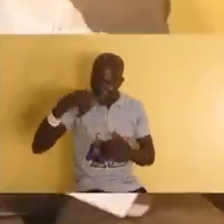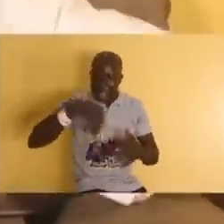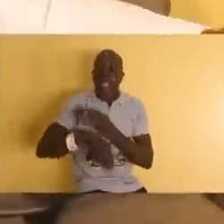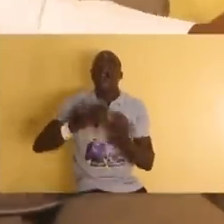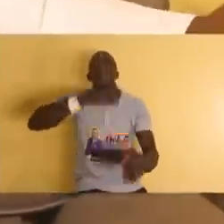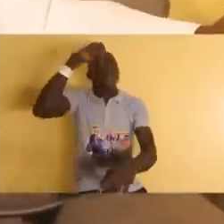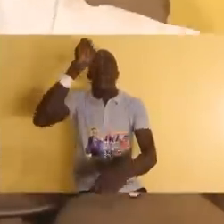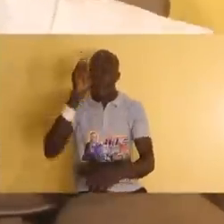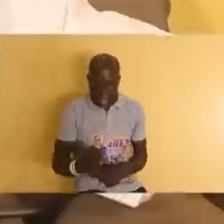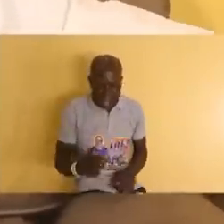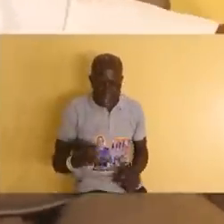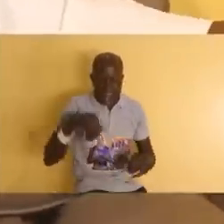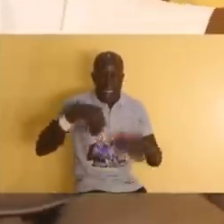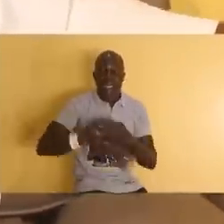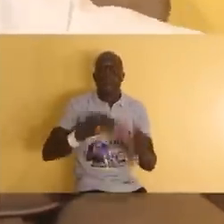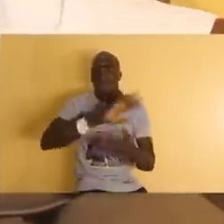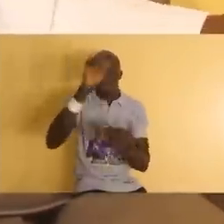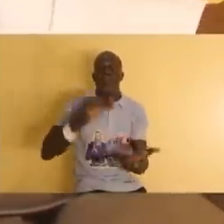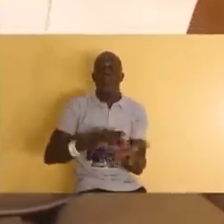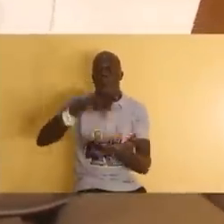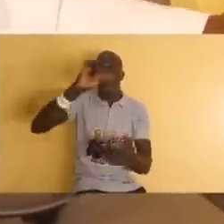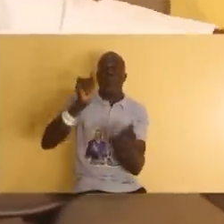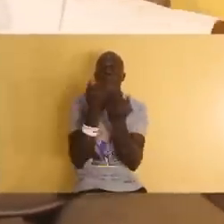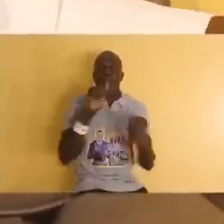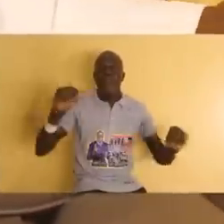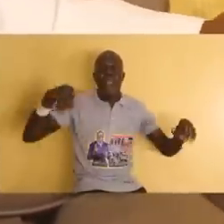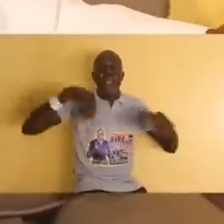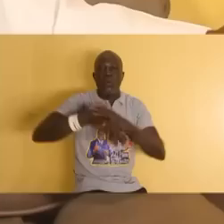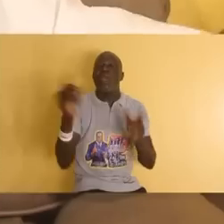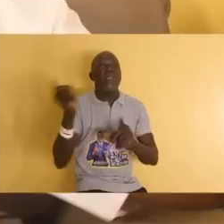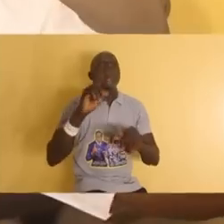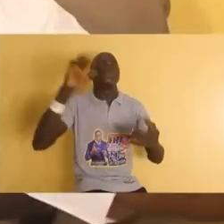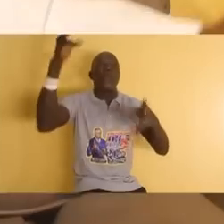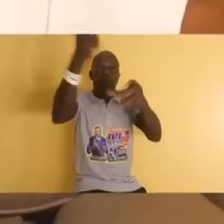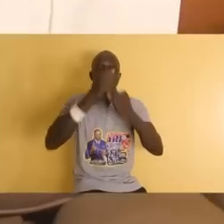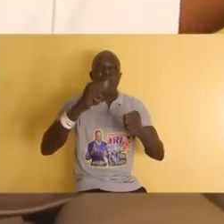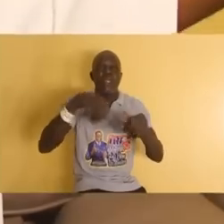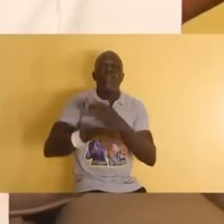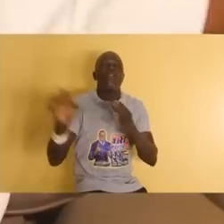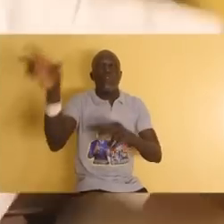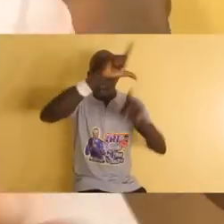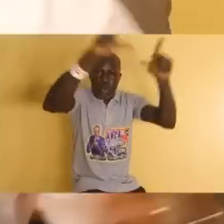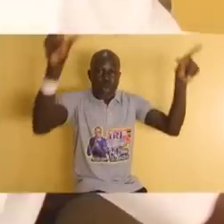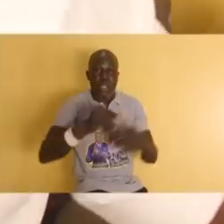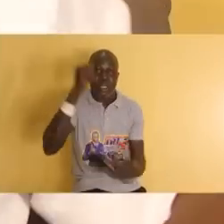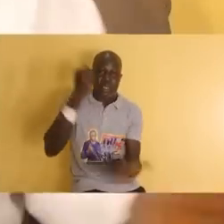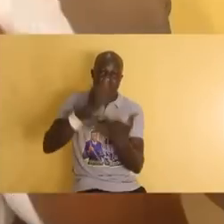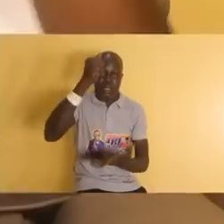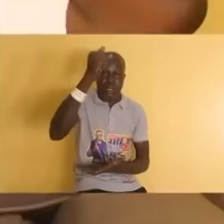Your body is alive. Let your glory come. Your glory will come. Where is that the case? Where are you?